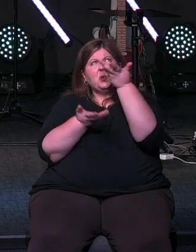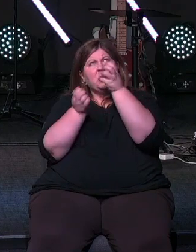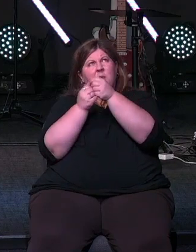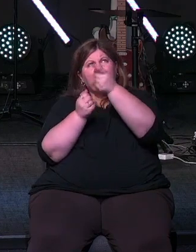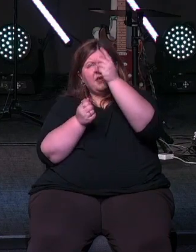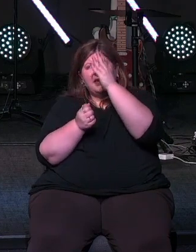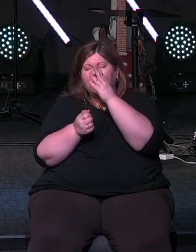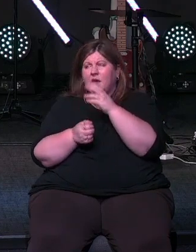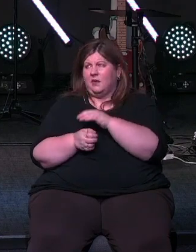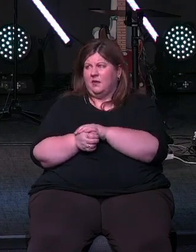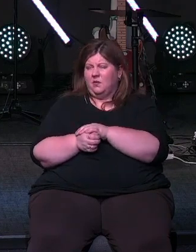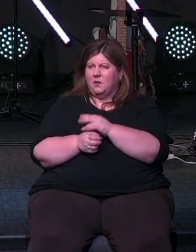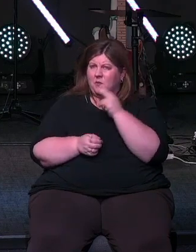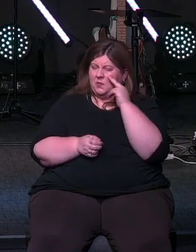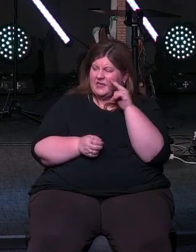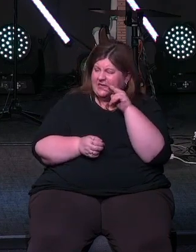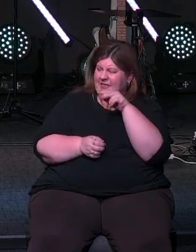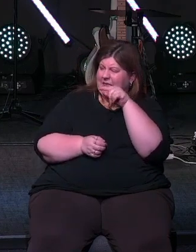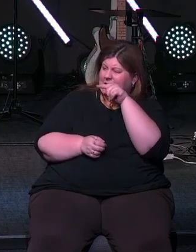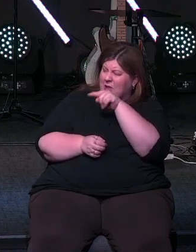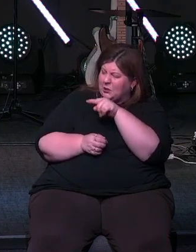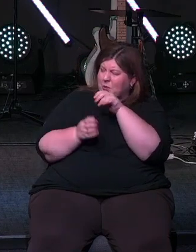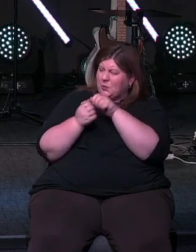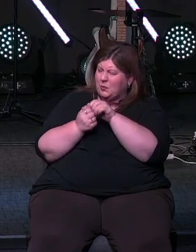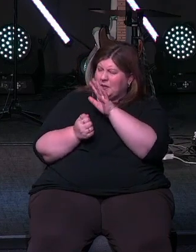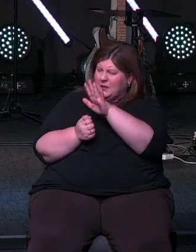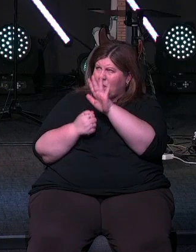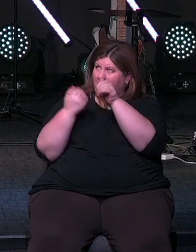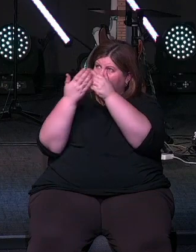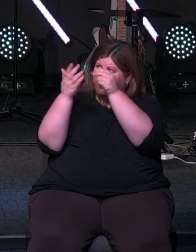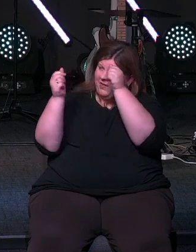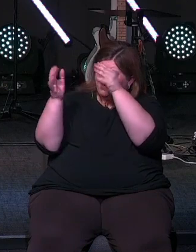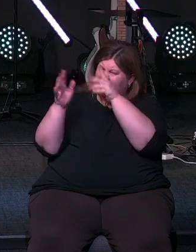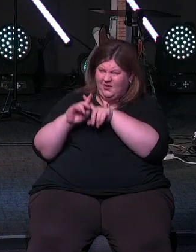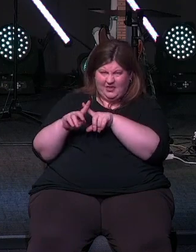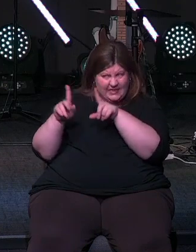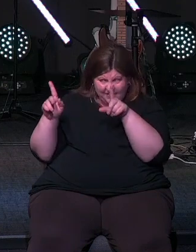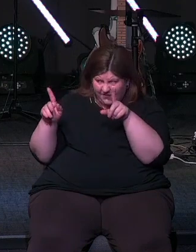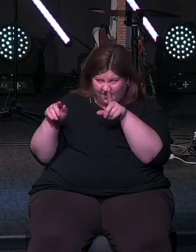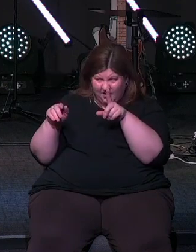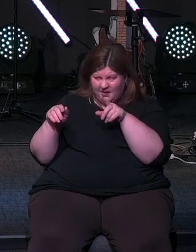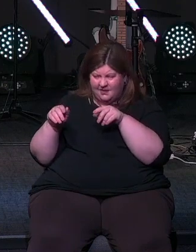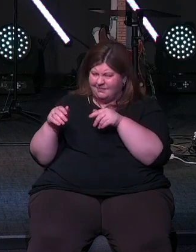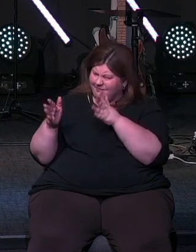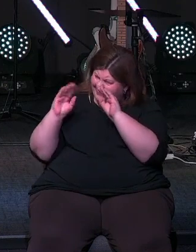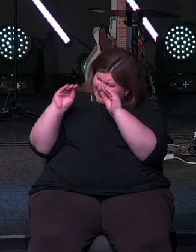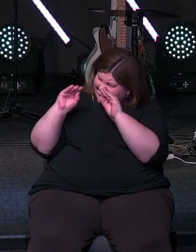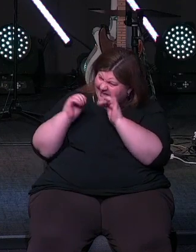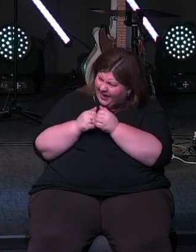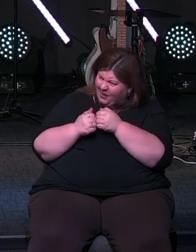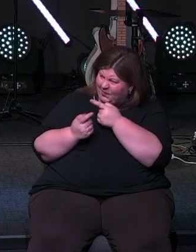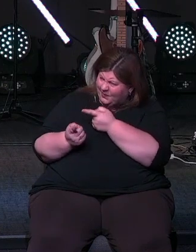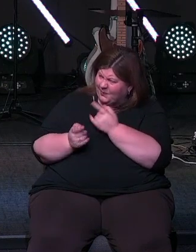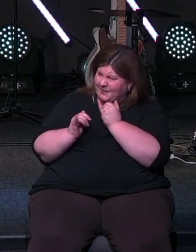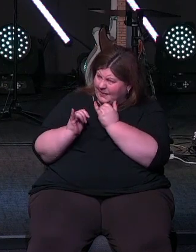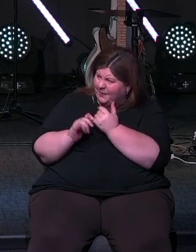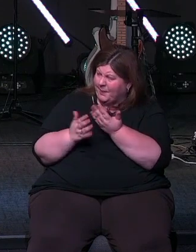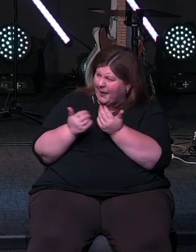God, when we see you in your heavenly Father, it's different. "Jesus, can you teach us how to pray like you